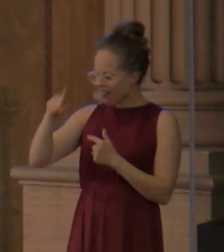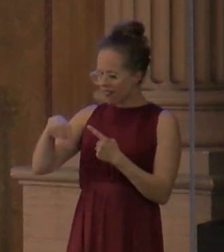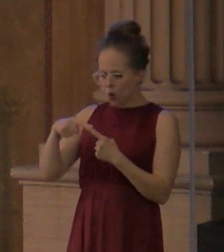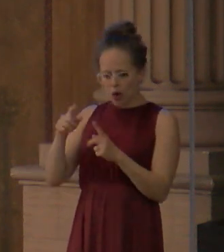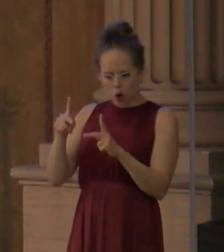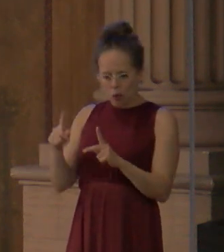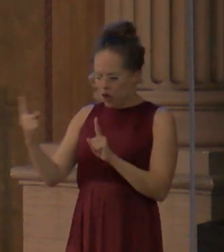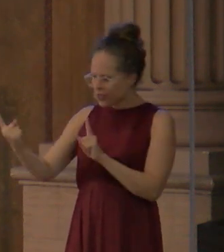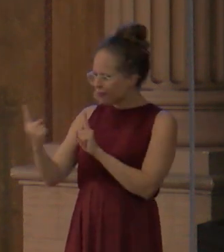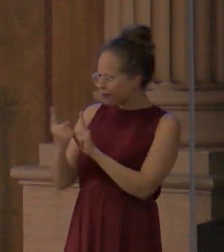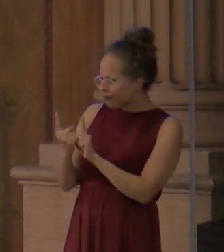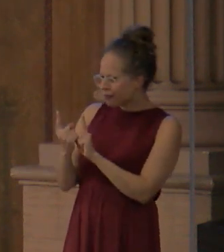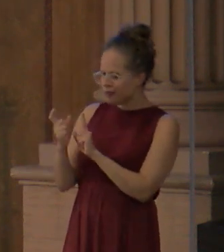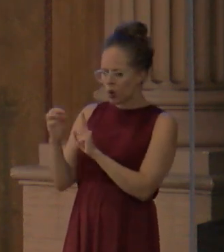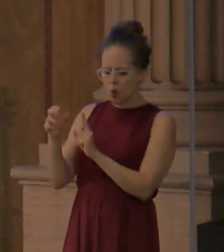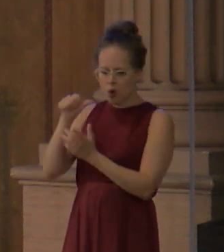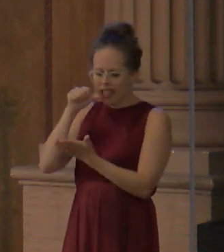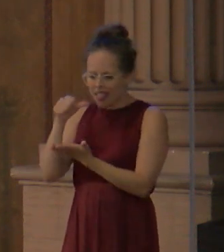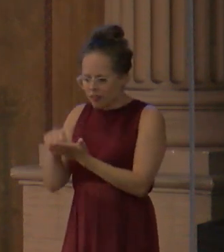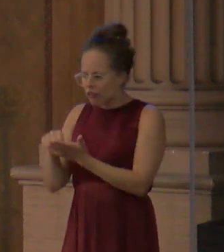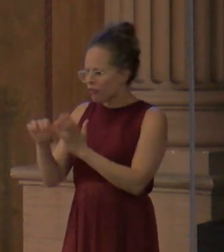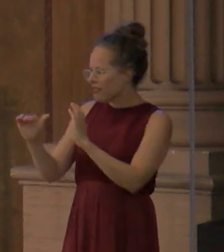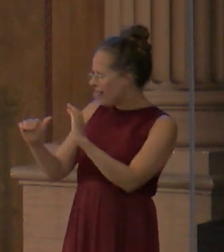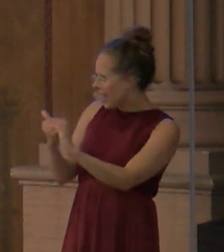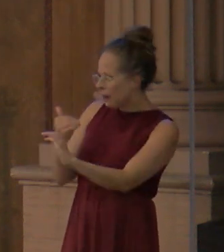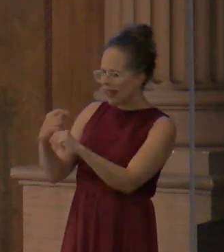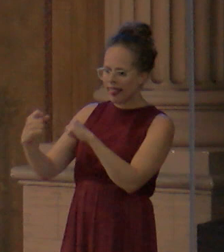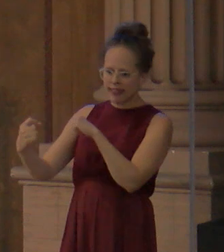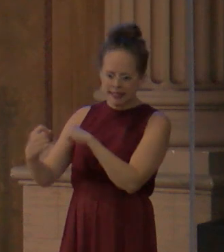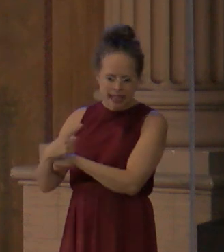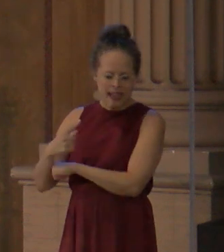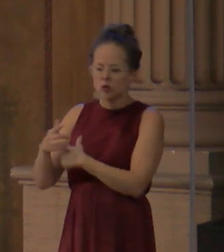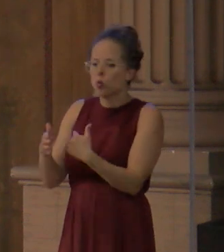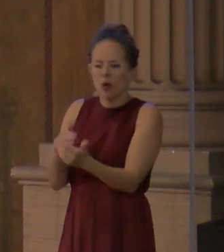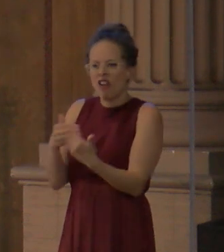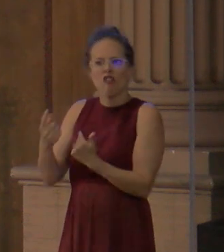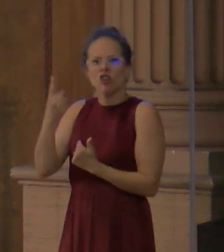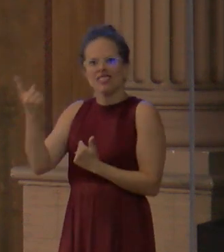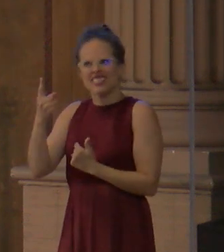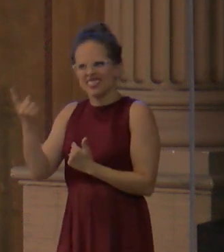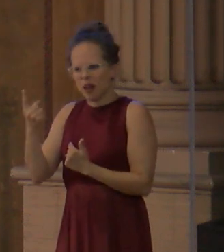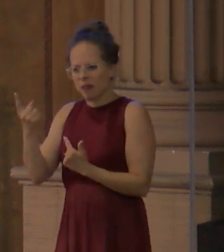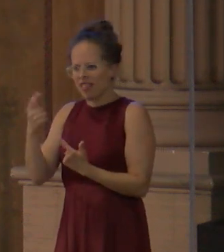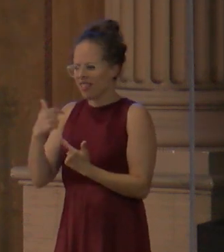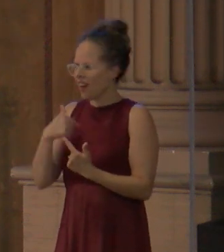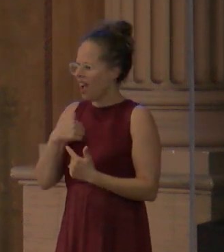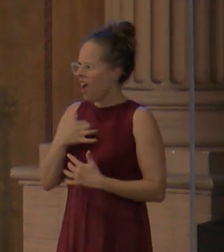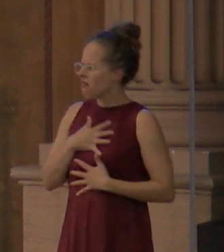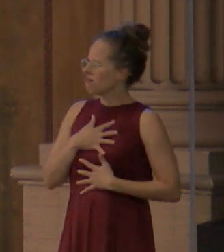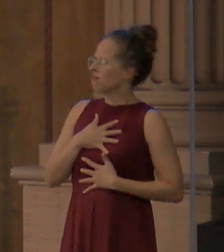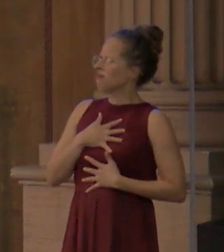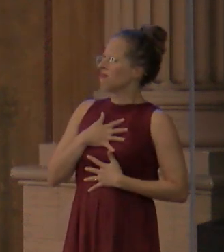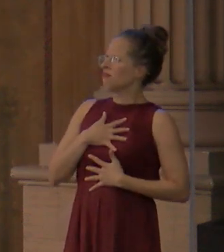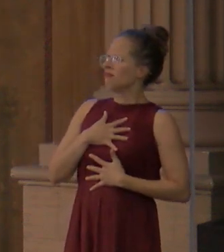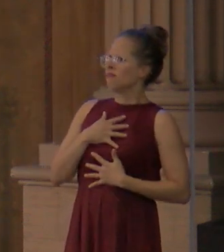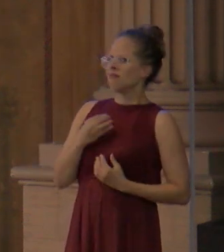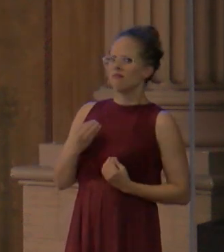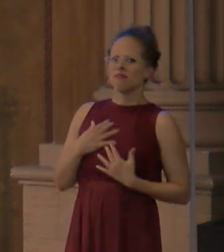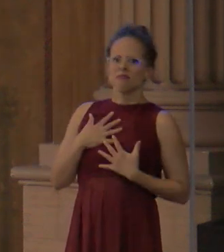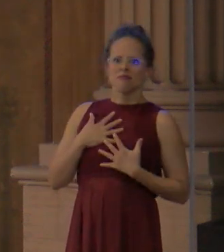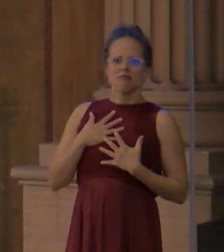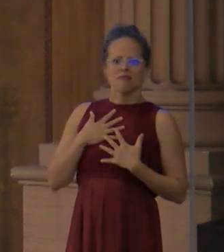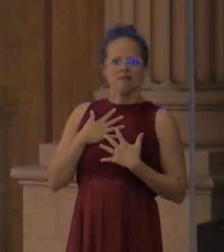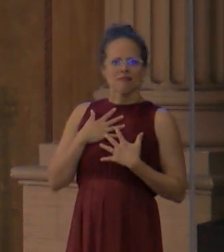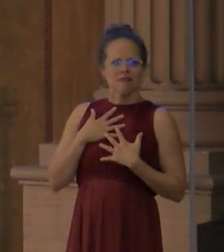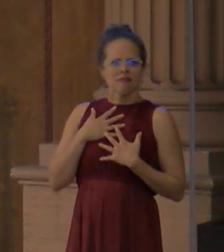person, face-to-face, whether that was by email, whether that was a text message or a message on Facebook, and it just did so good for my